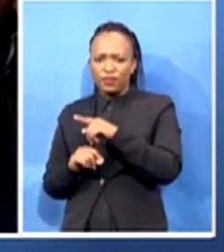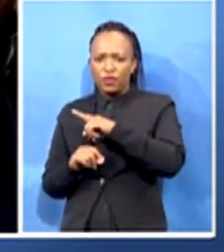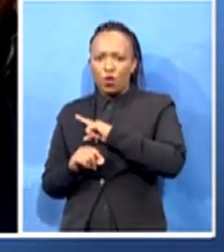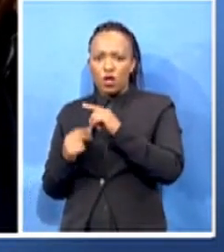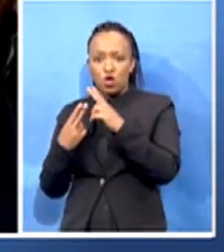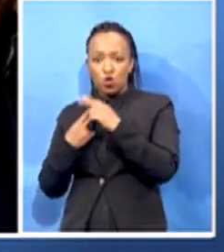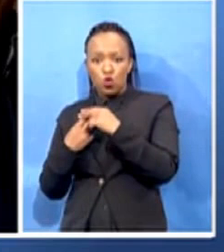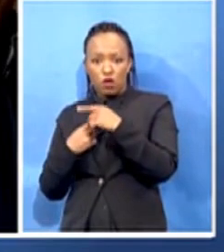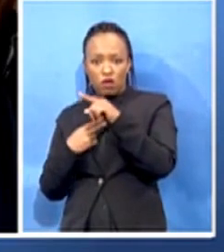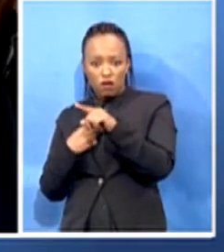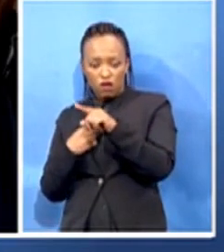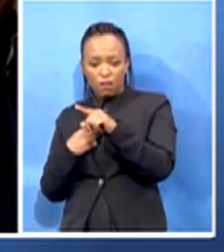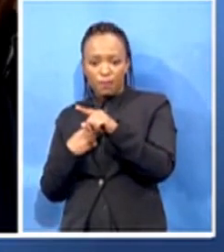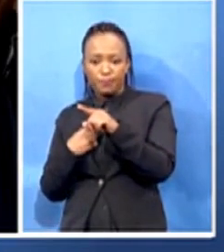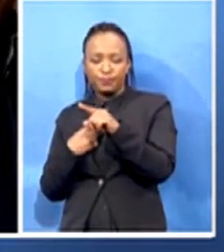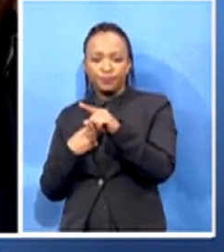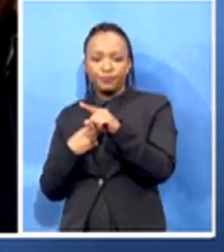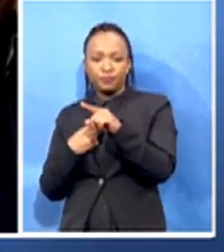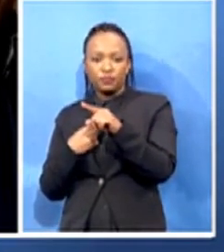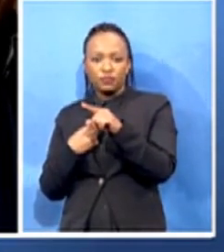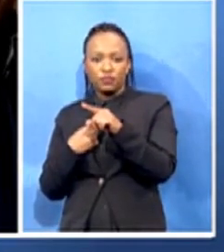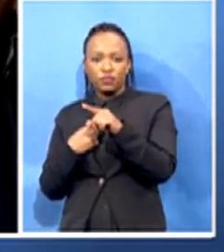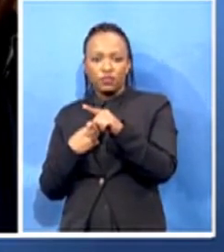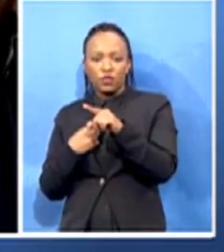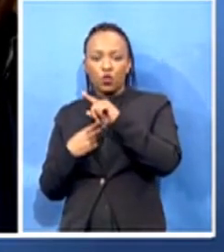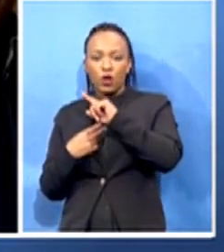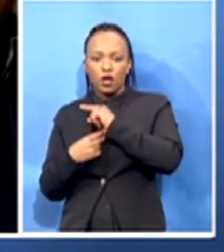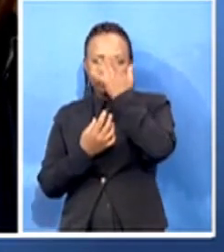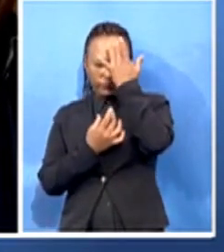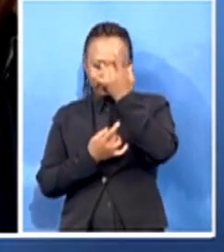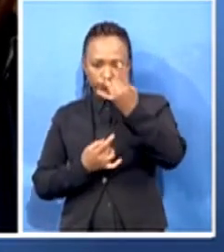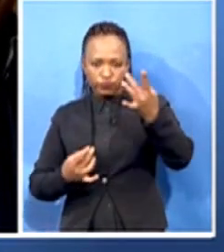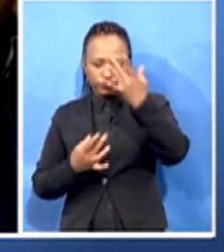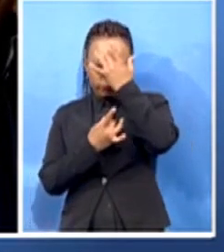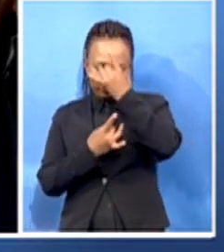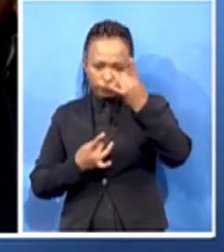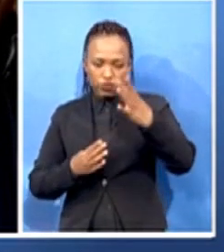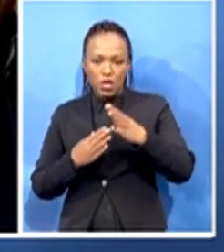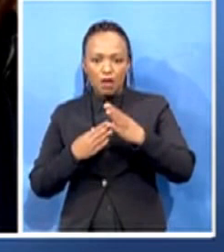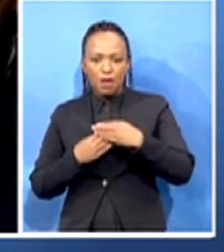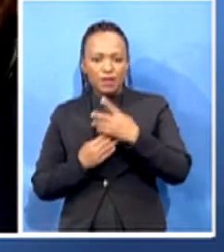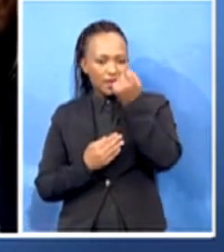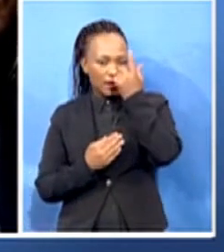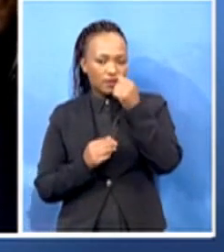you give out messages that your constituencies understand properly, clear messages?